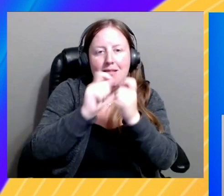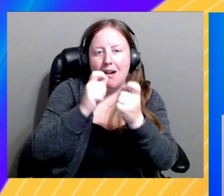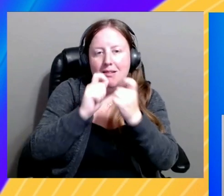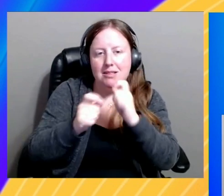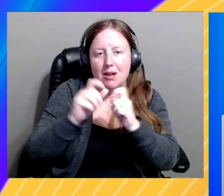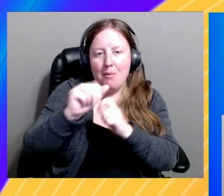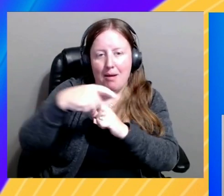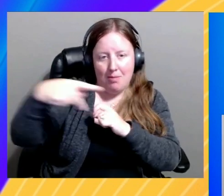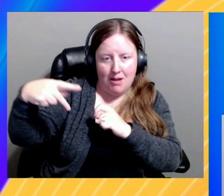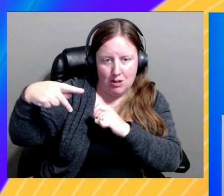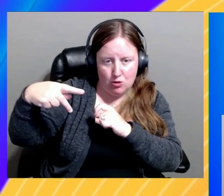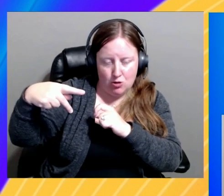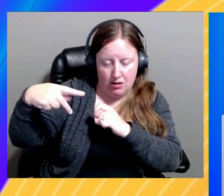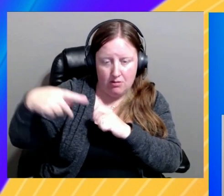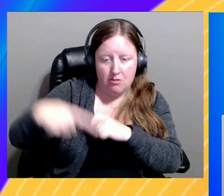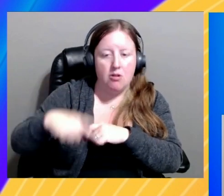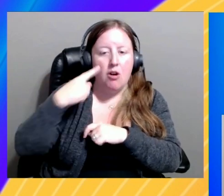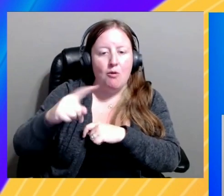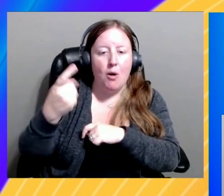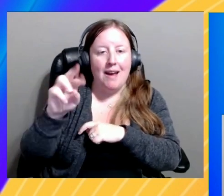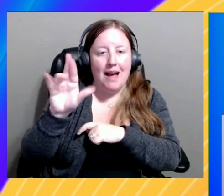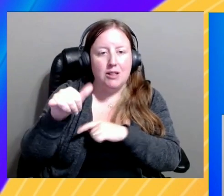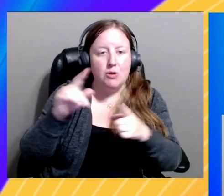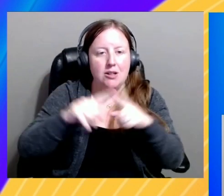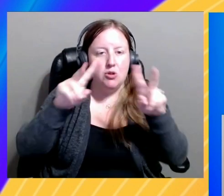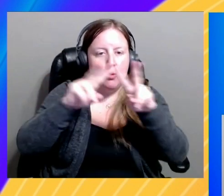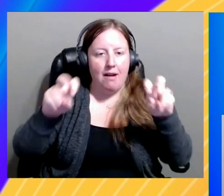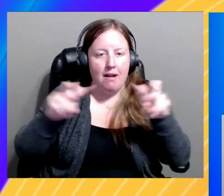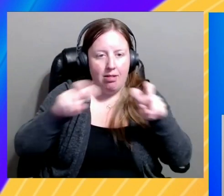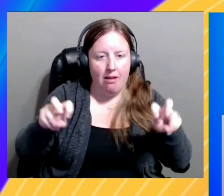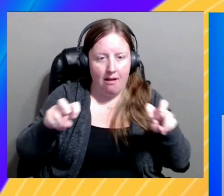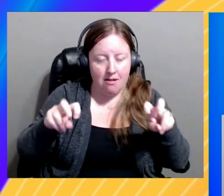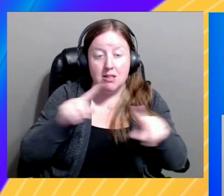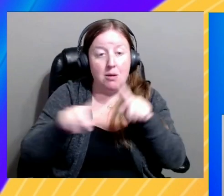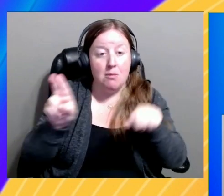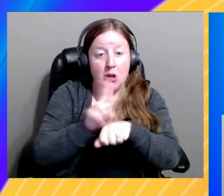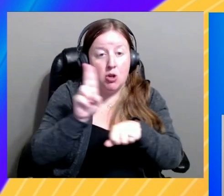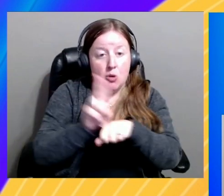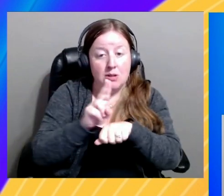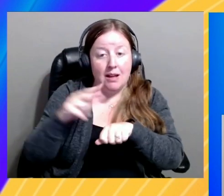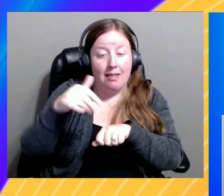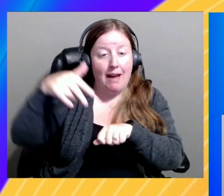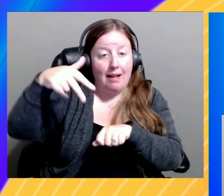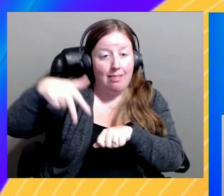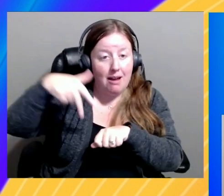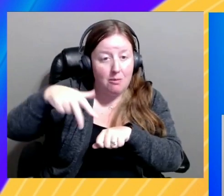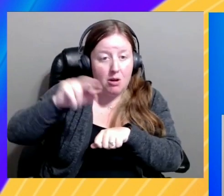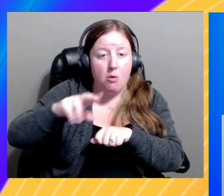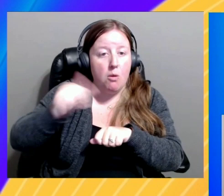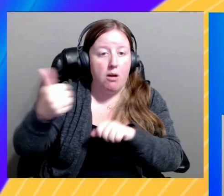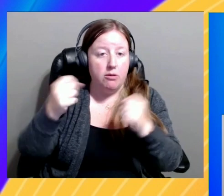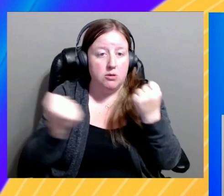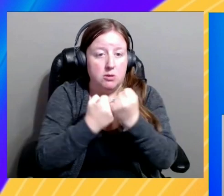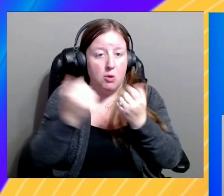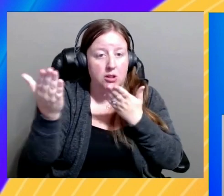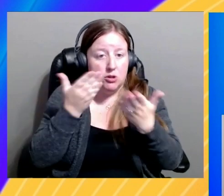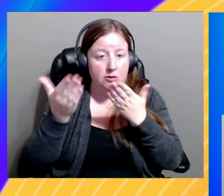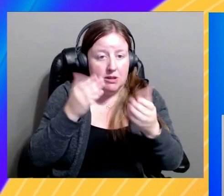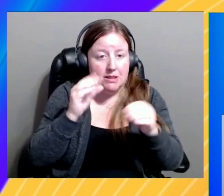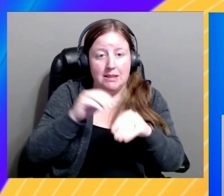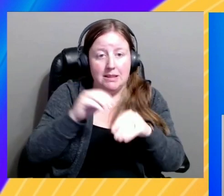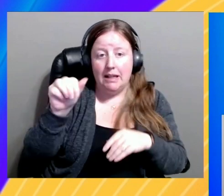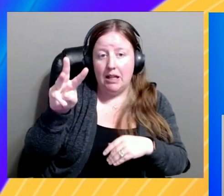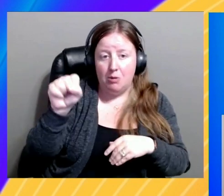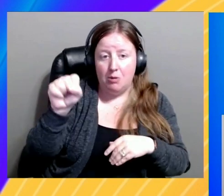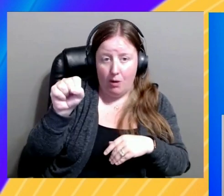it to for X-ray to be able to analyze it, but using something like Lambda or other supported services within AWS, it sounds like it's